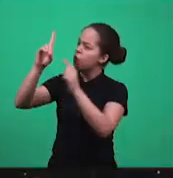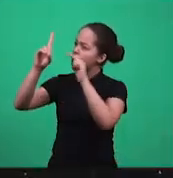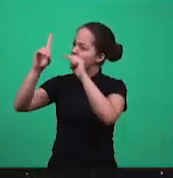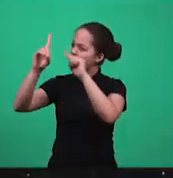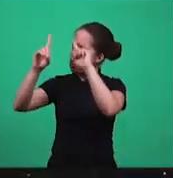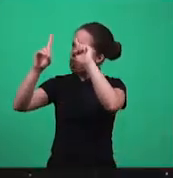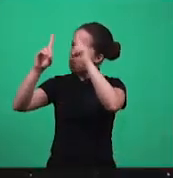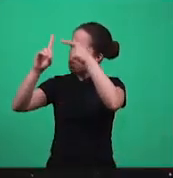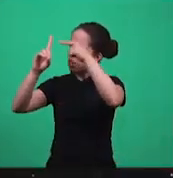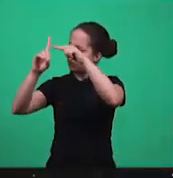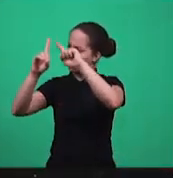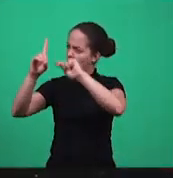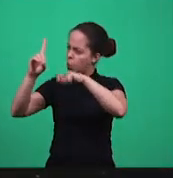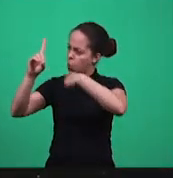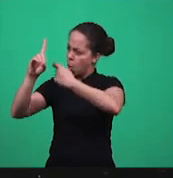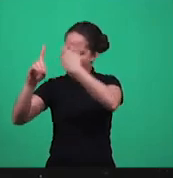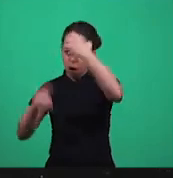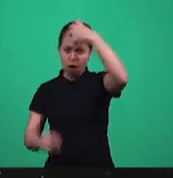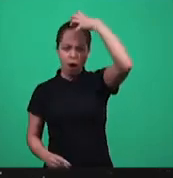O God,